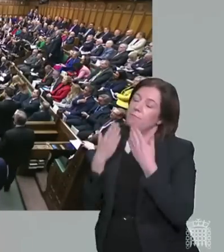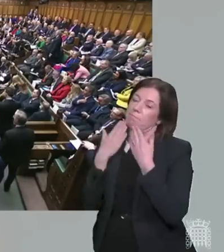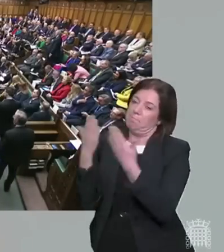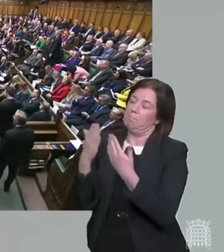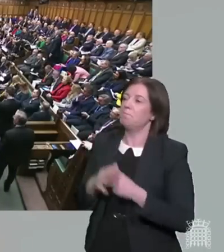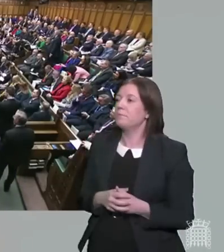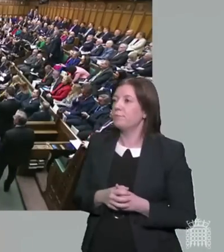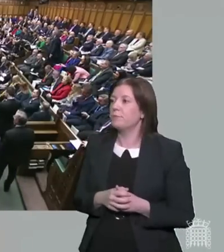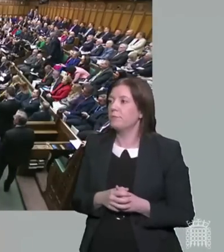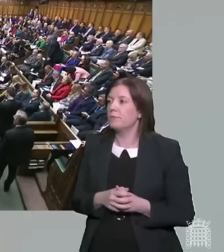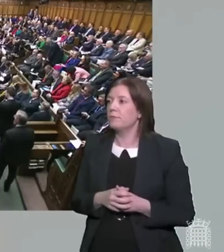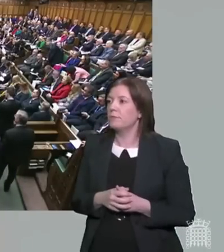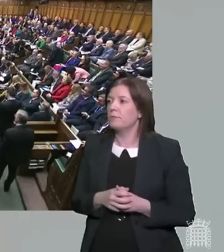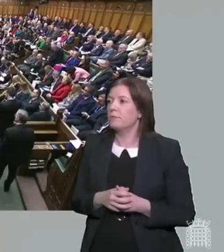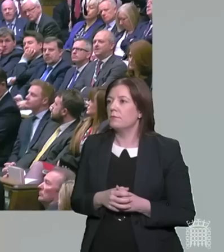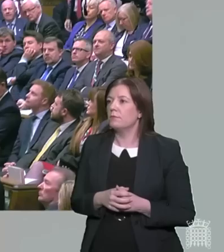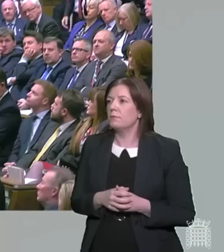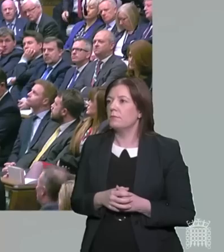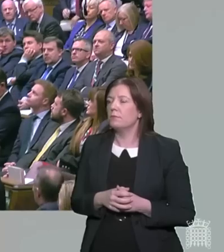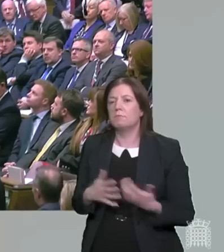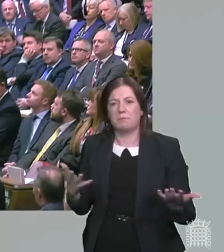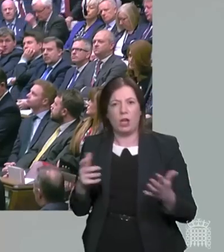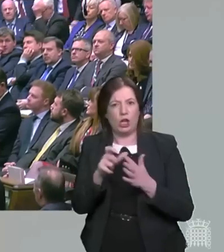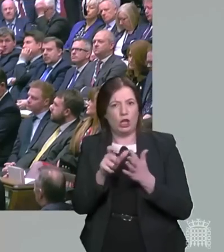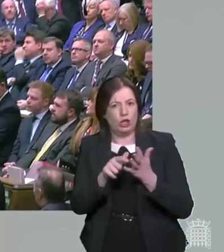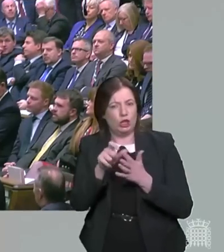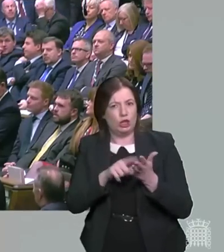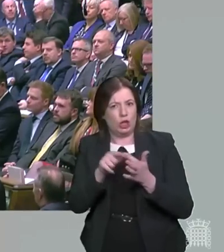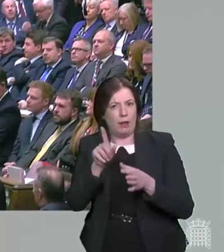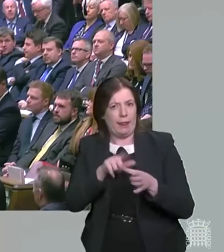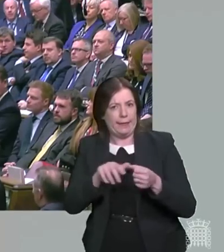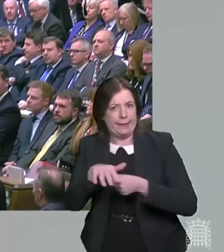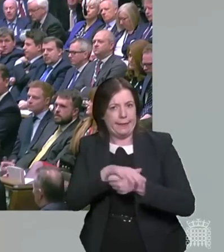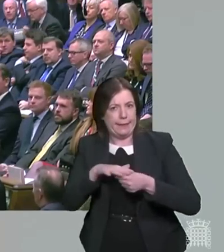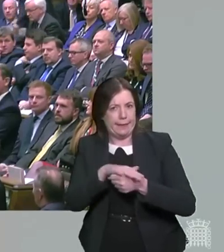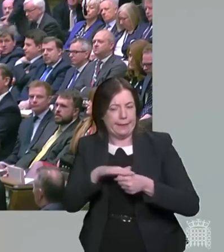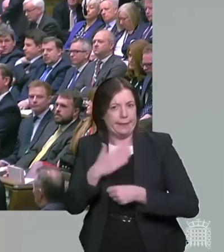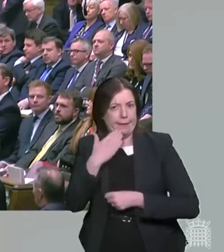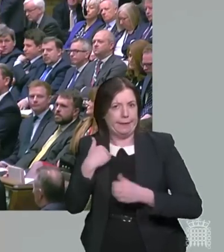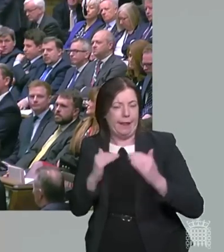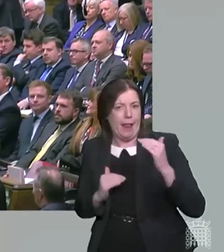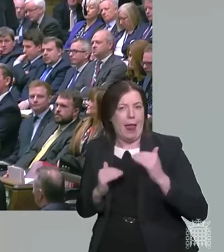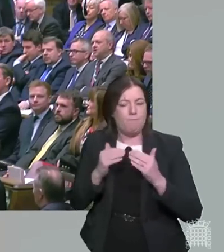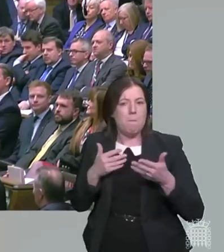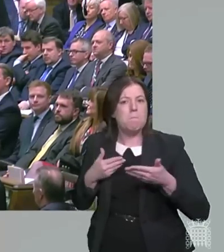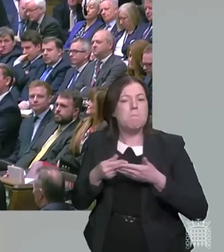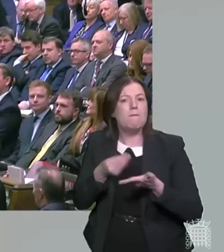Speaker. While I was disappointed that Dudley did not make the final cut in the latest Levelling Up funding